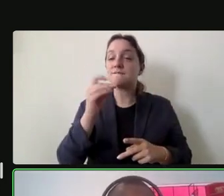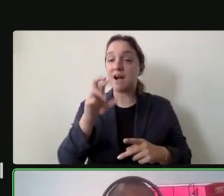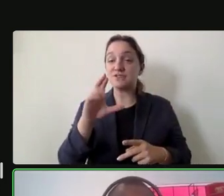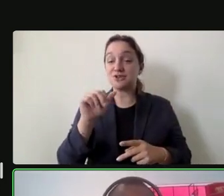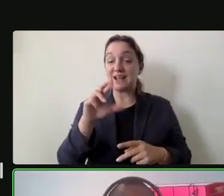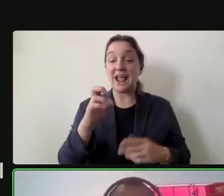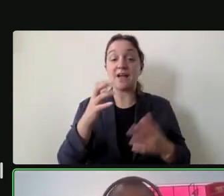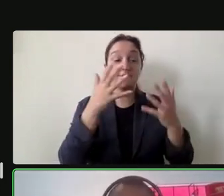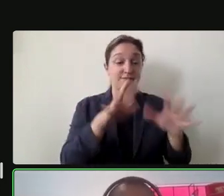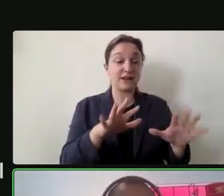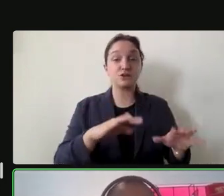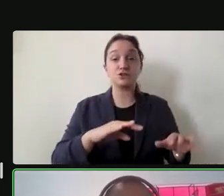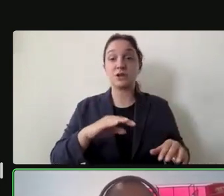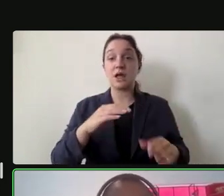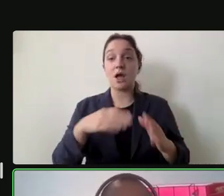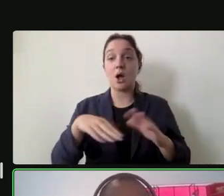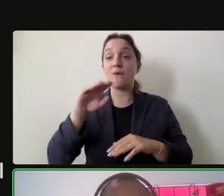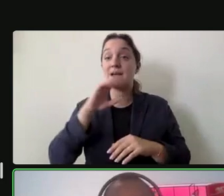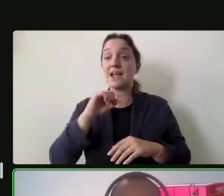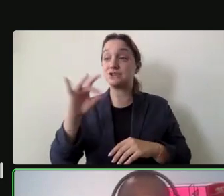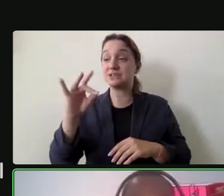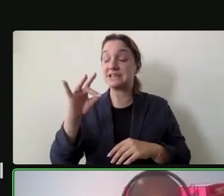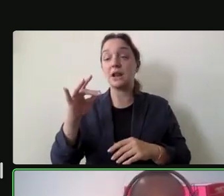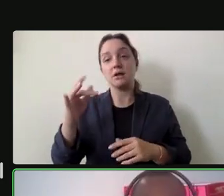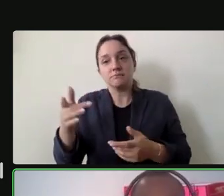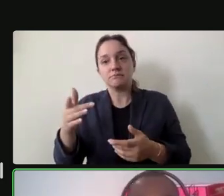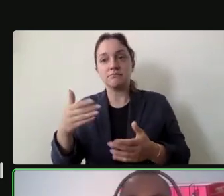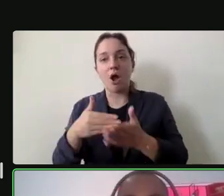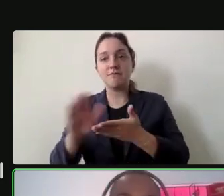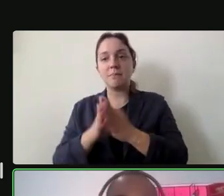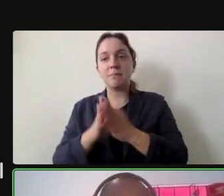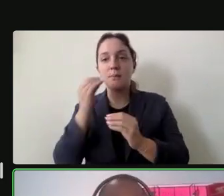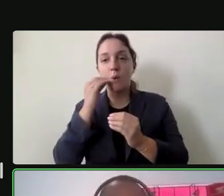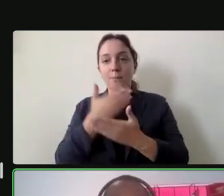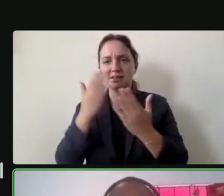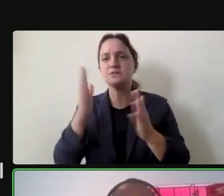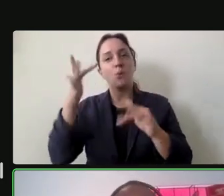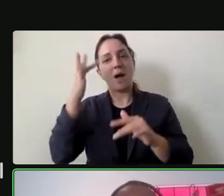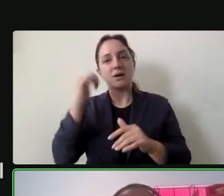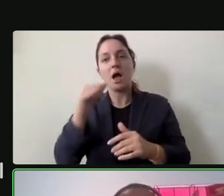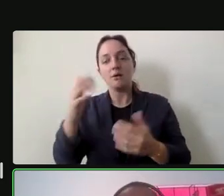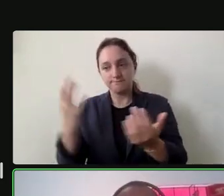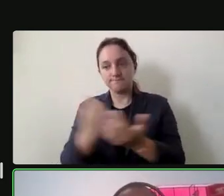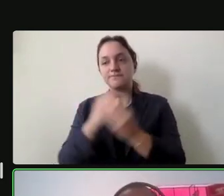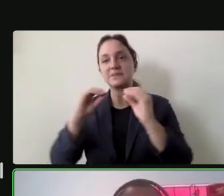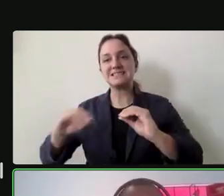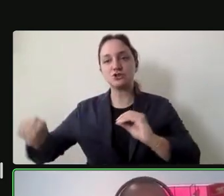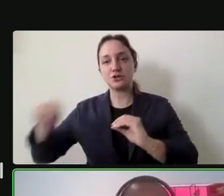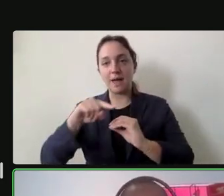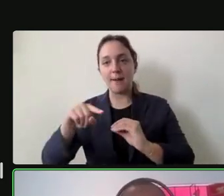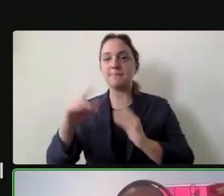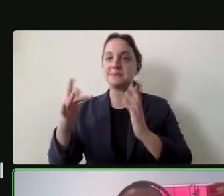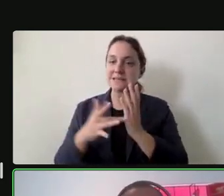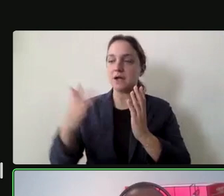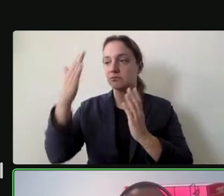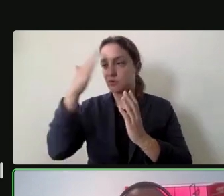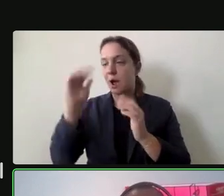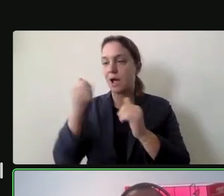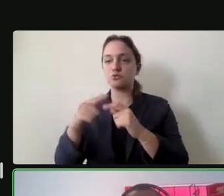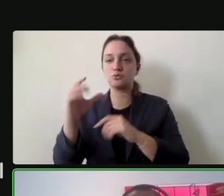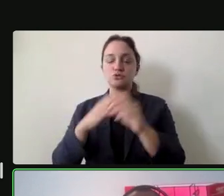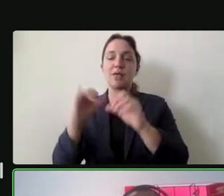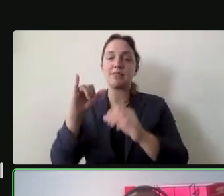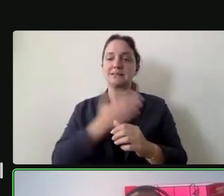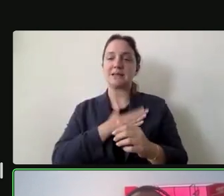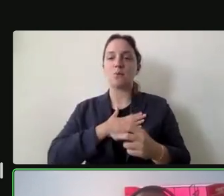homeless. Let's get them into green construction and teach them tech-enabled green construction. So these are the 3 pillars in our view of how we get this